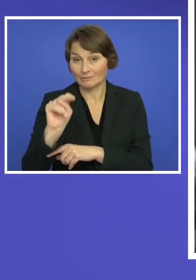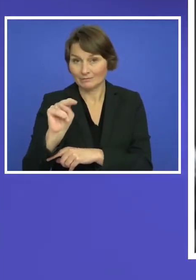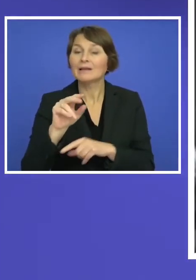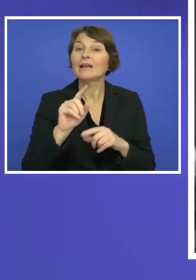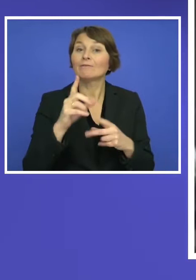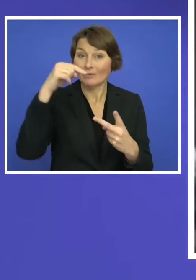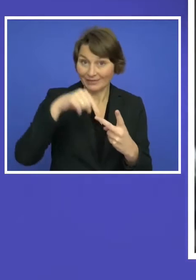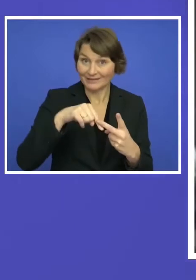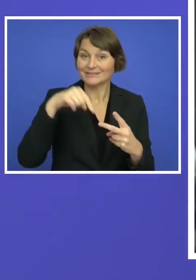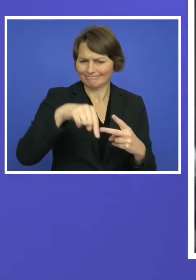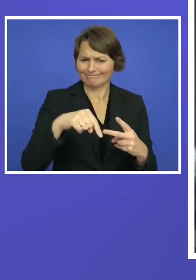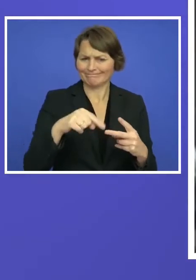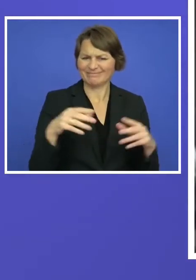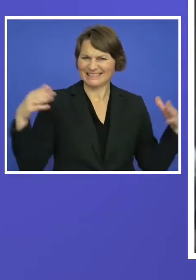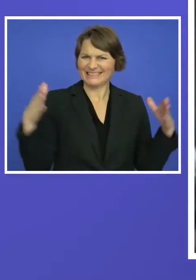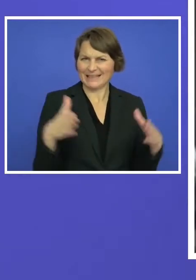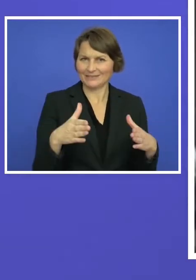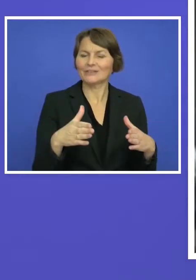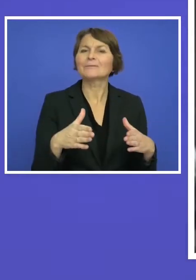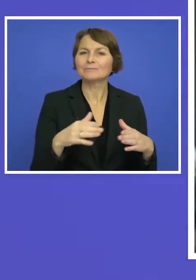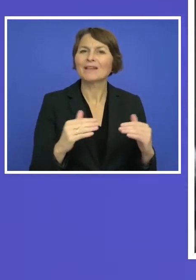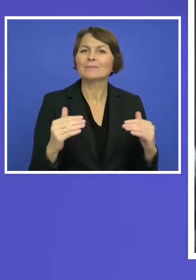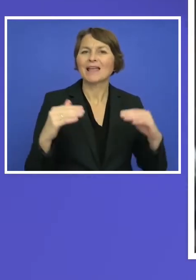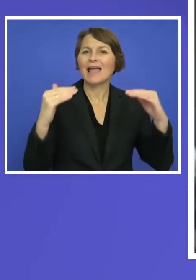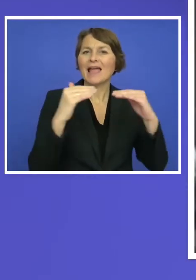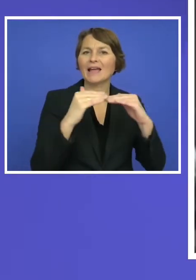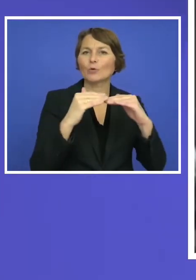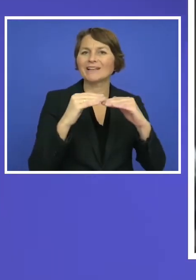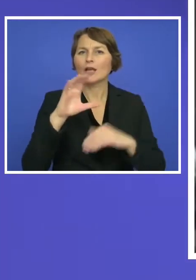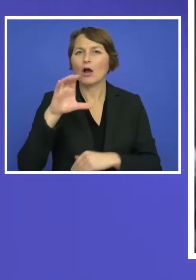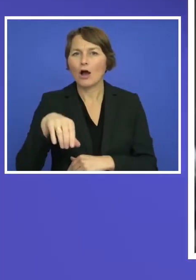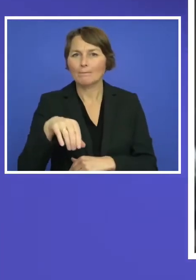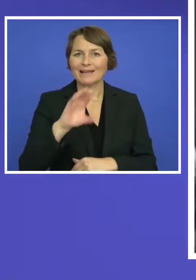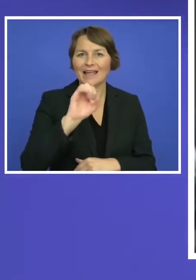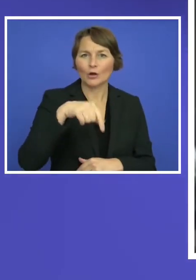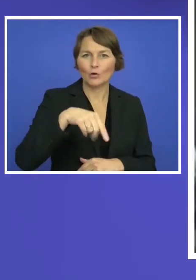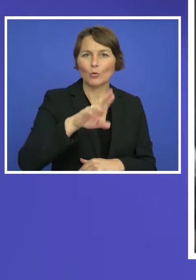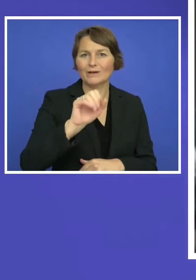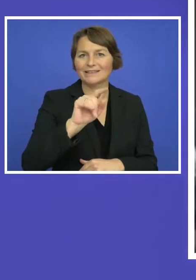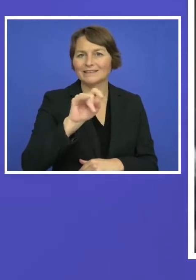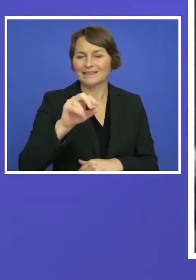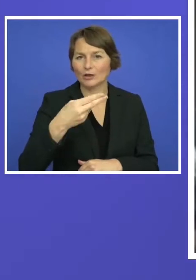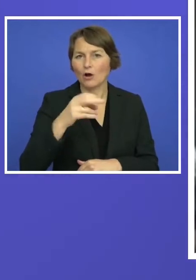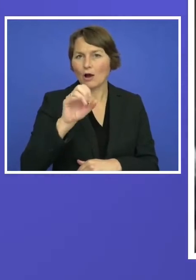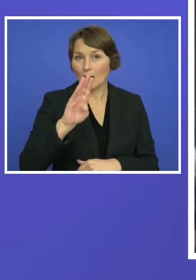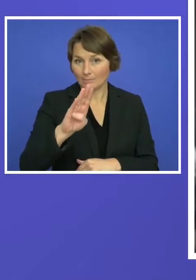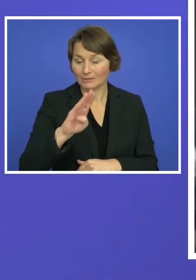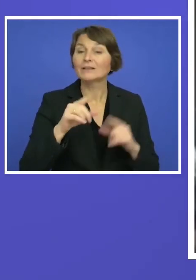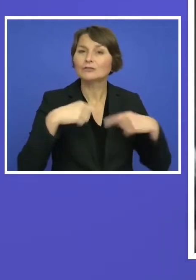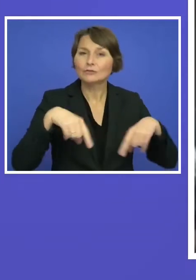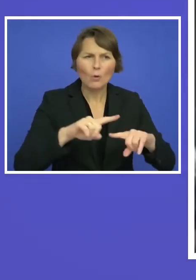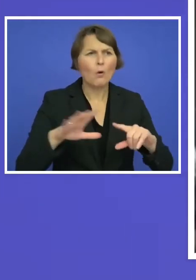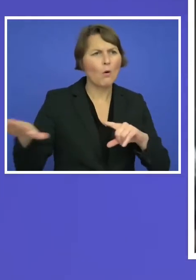Hub. Please tag the World Health Organization, the UfM Secretariat, and Women in Global Health and the Global Health Workforce